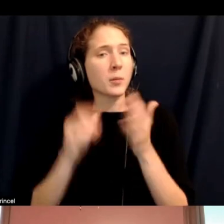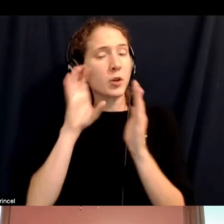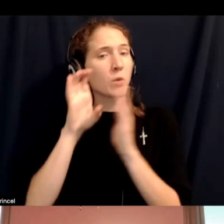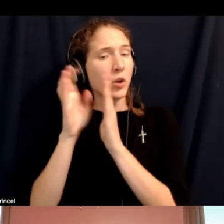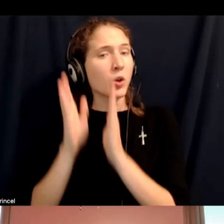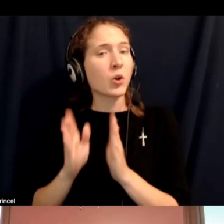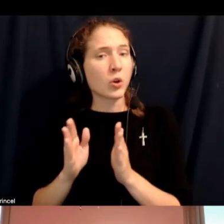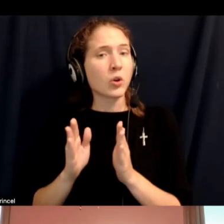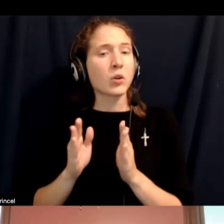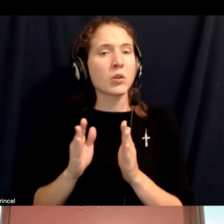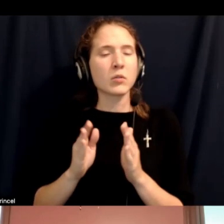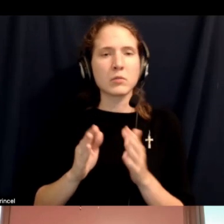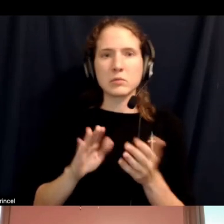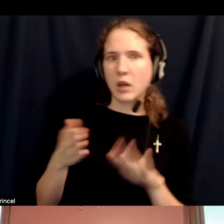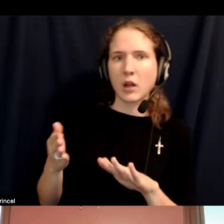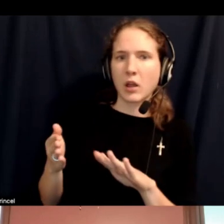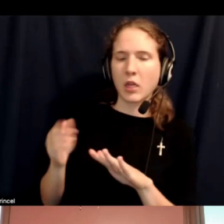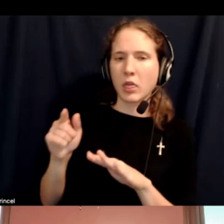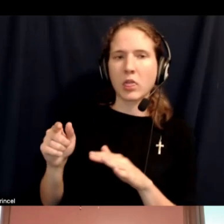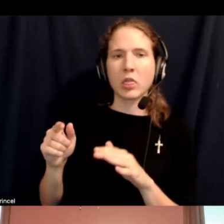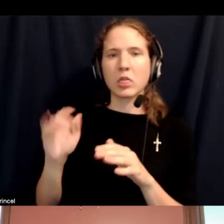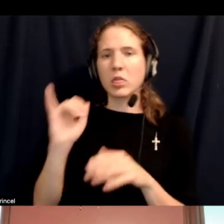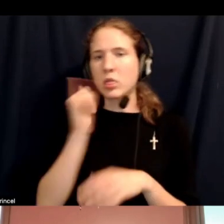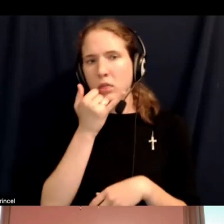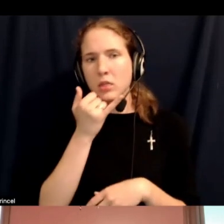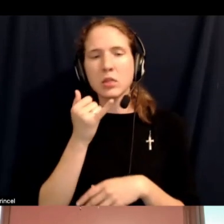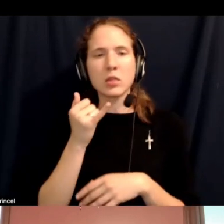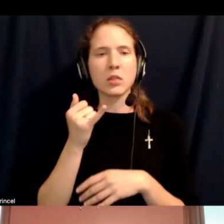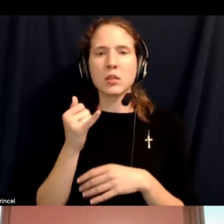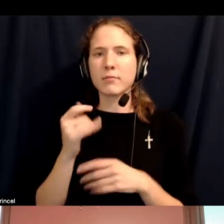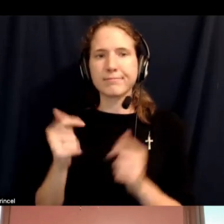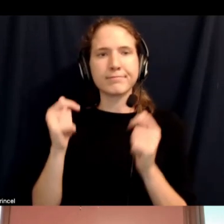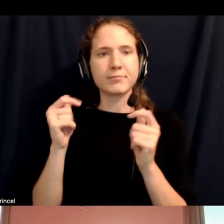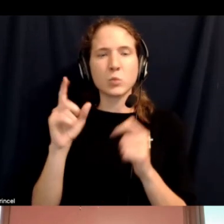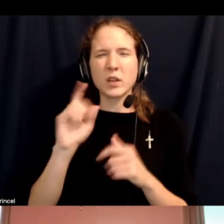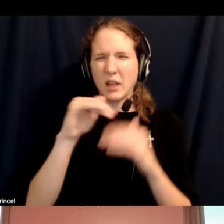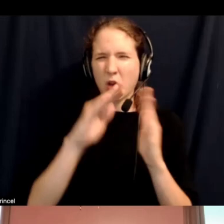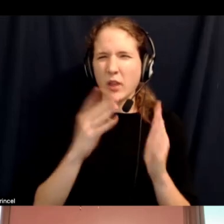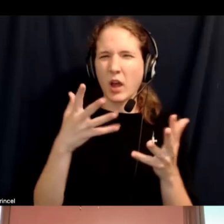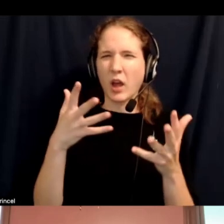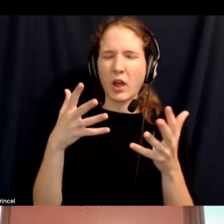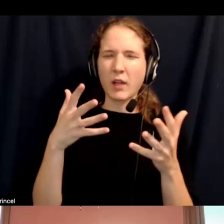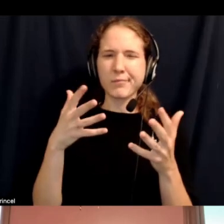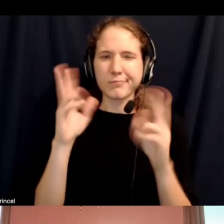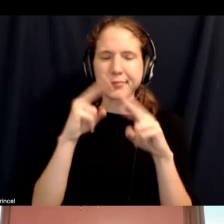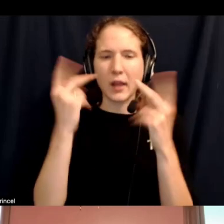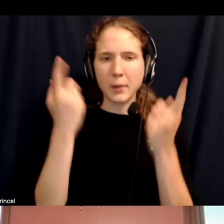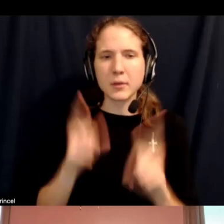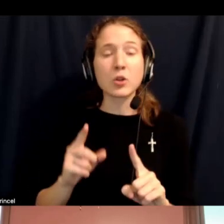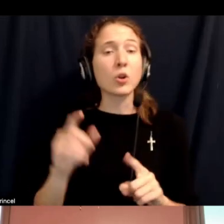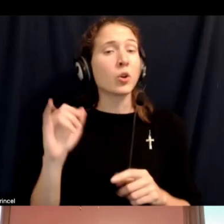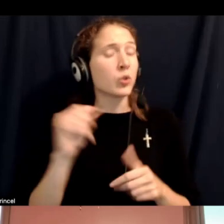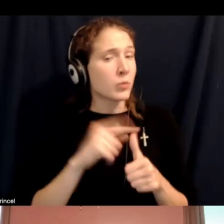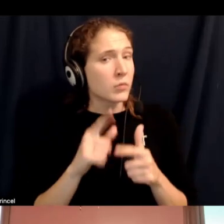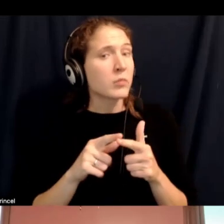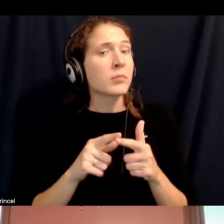very suddenly in a very stupid accident at his house. And there's also an actor. And at the time, my older son was